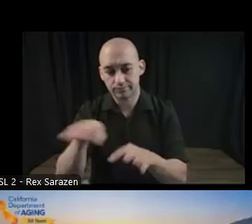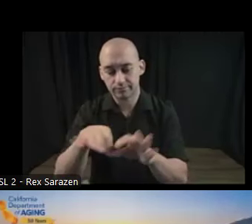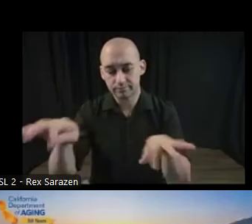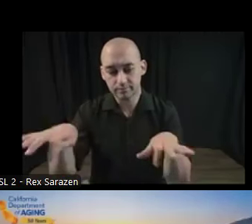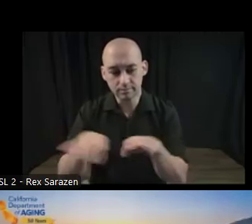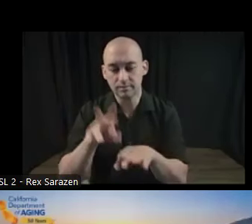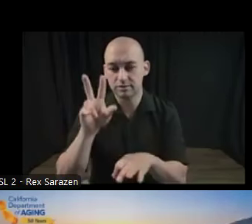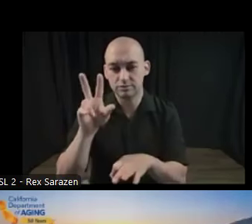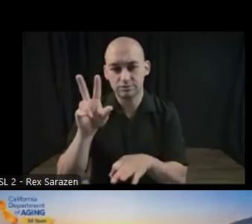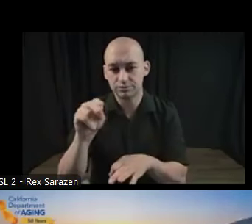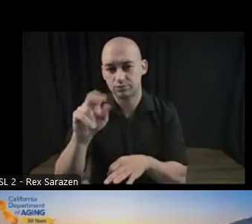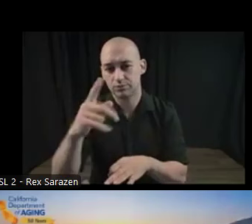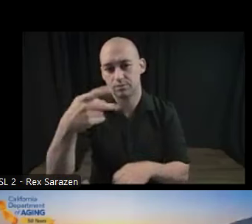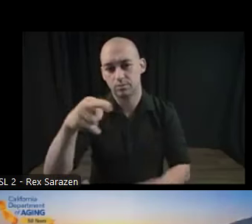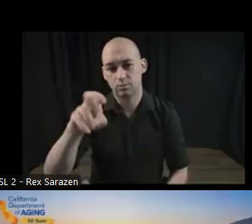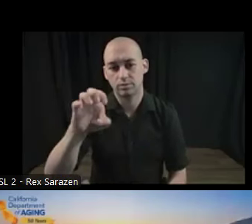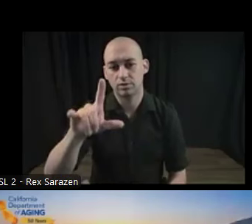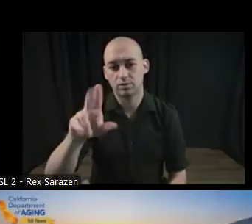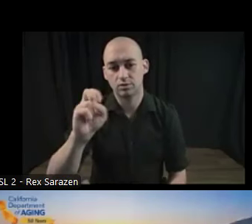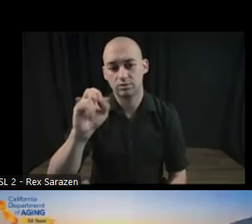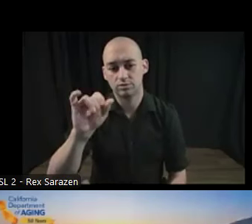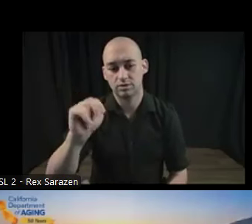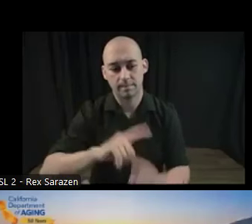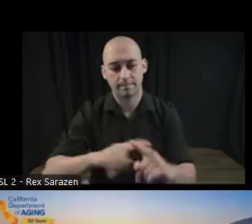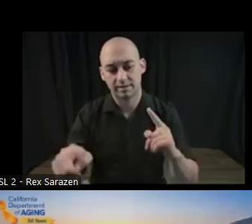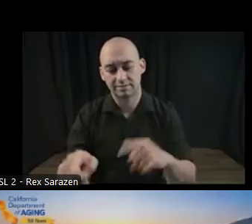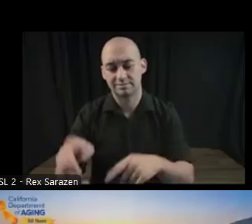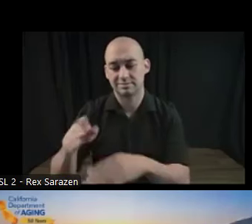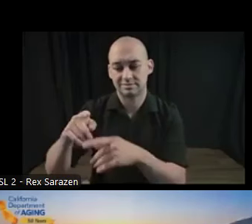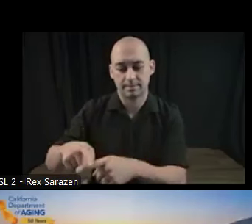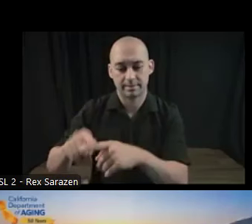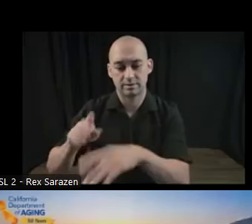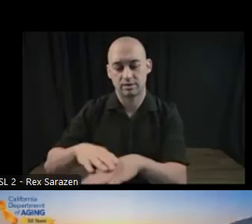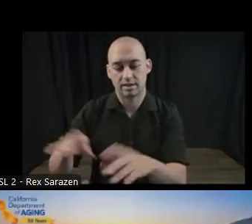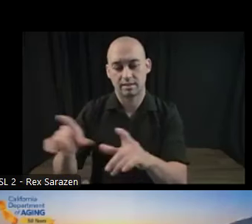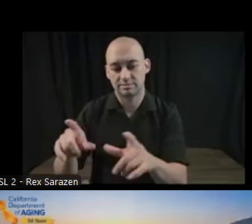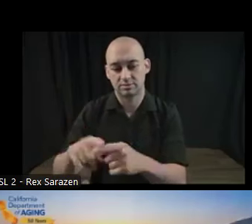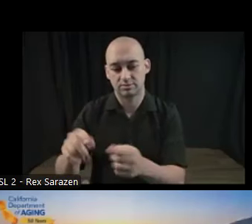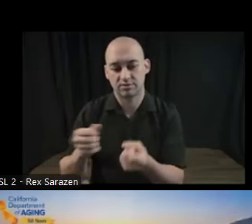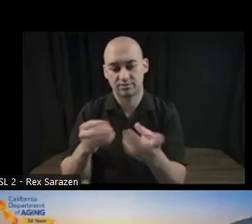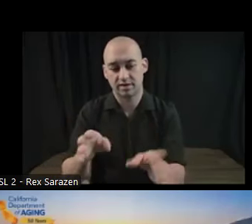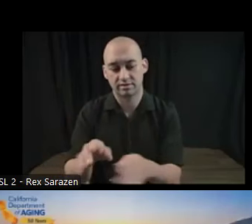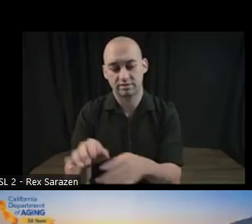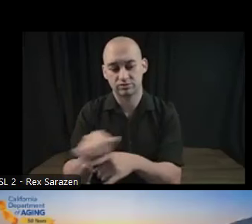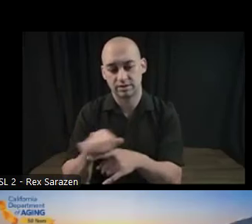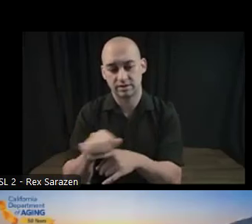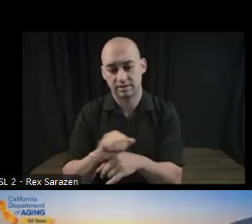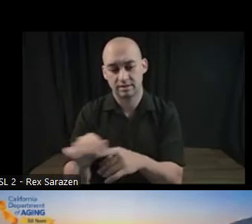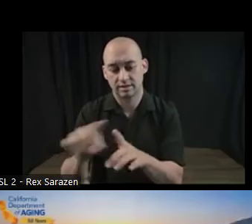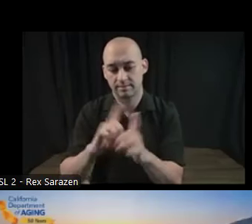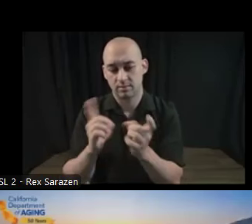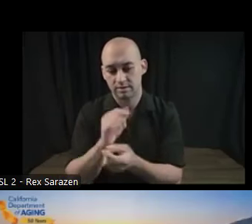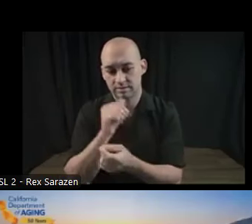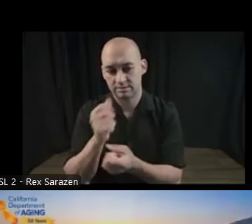that. It's incumbent upon the licensee to provide the training. The department does not provide the training. We